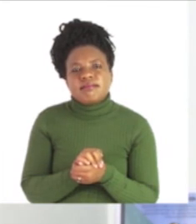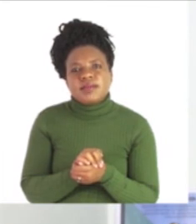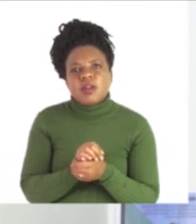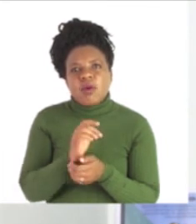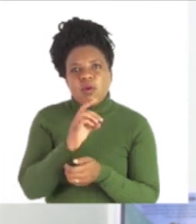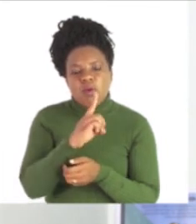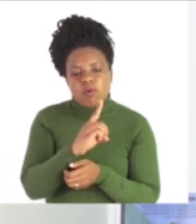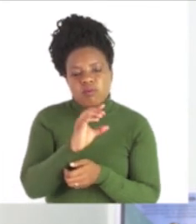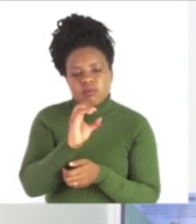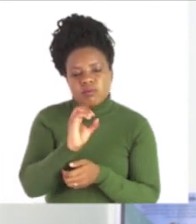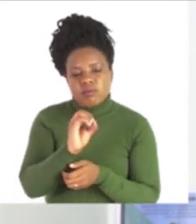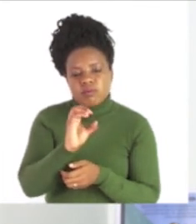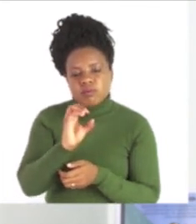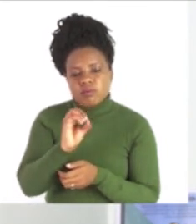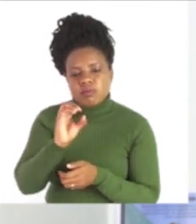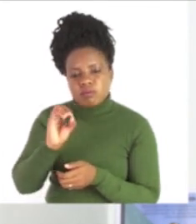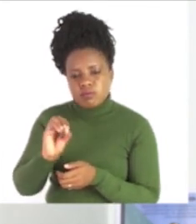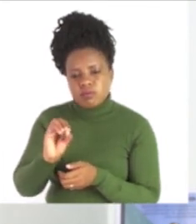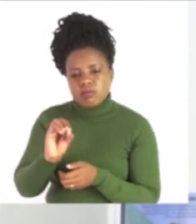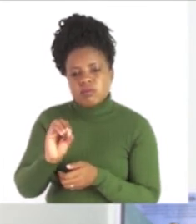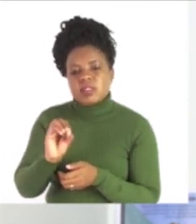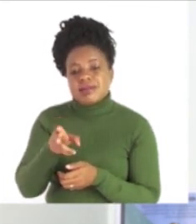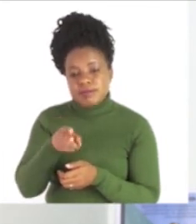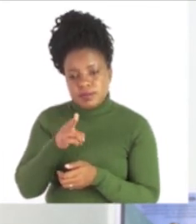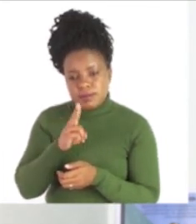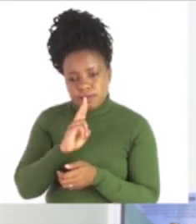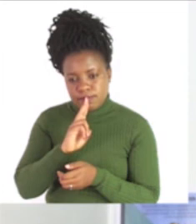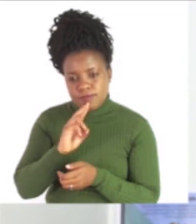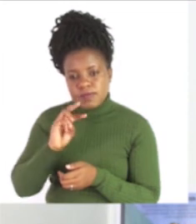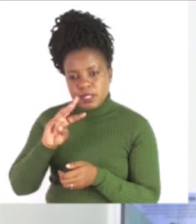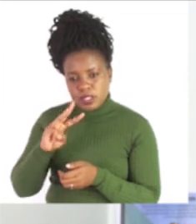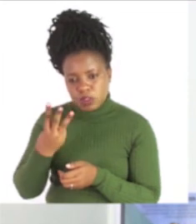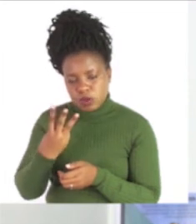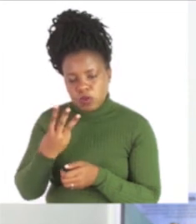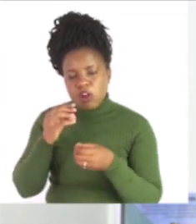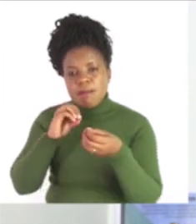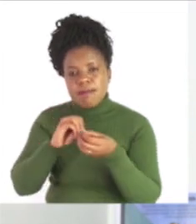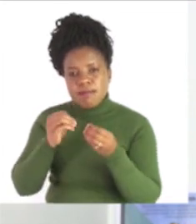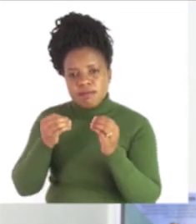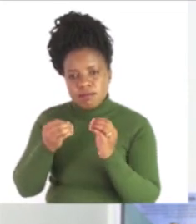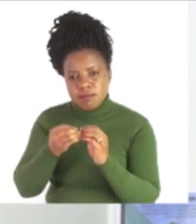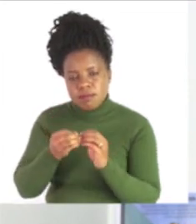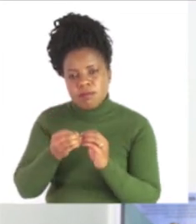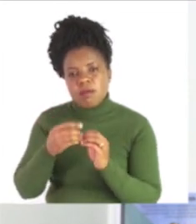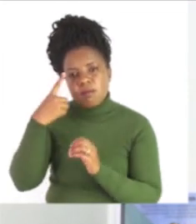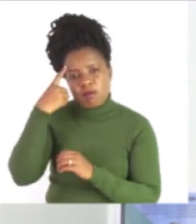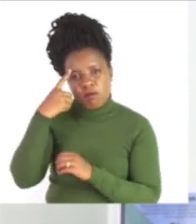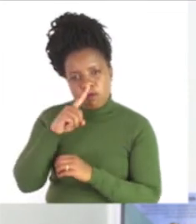1,000 is a cube number coming from 10